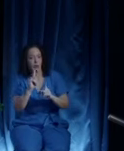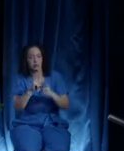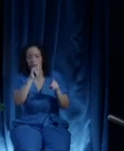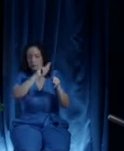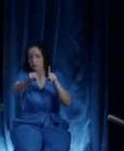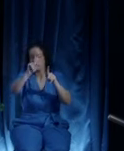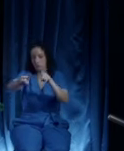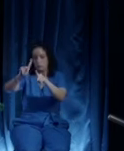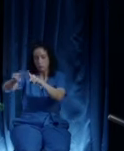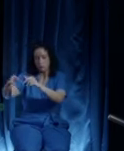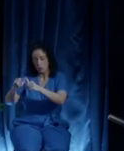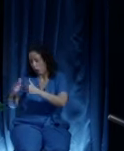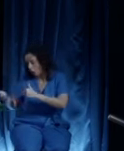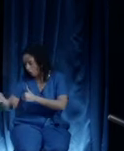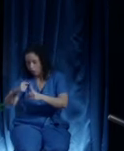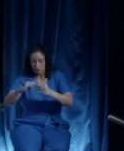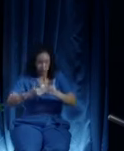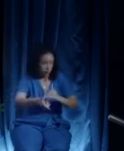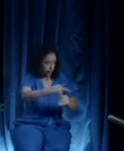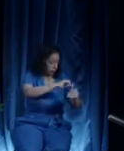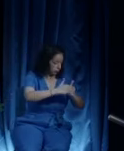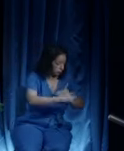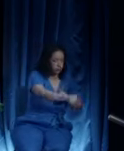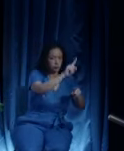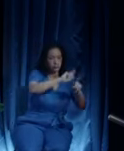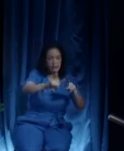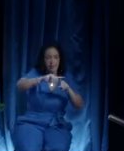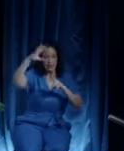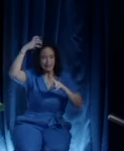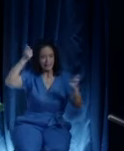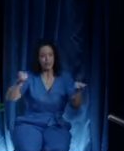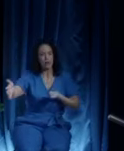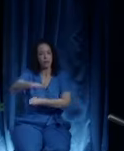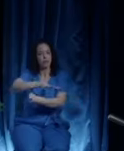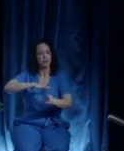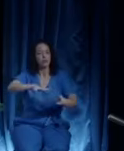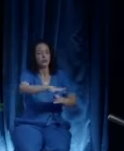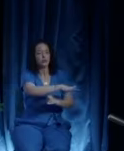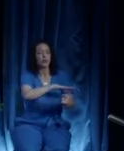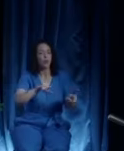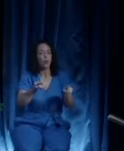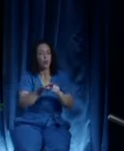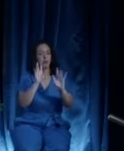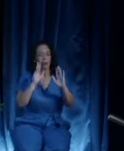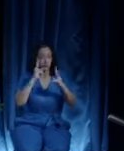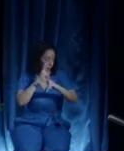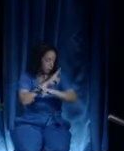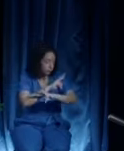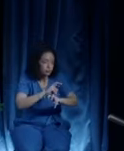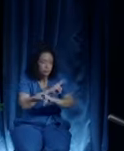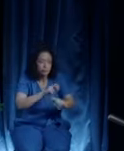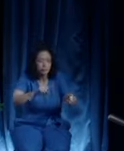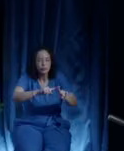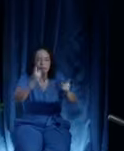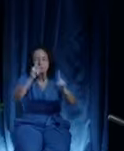different archival deposits in different kingdoms. You have to gain an understanding of different structures of the